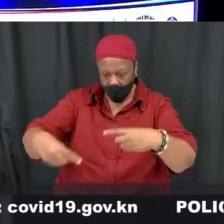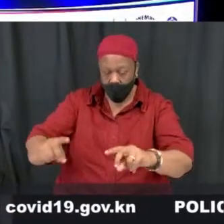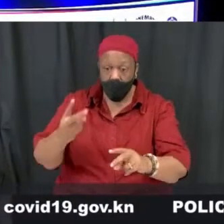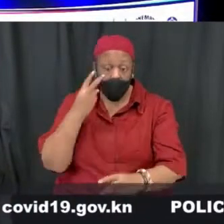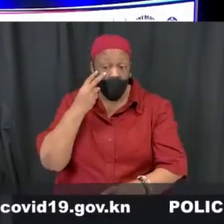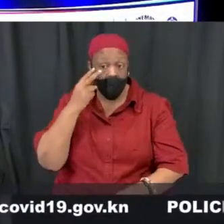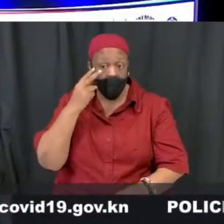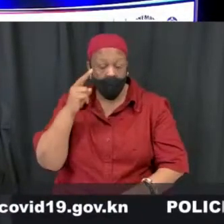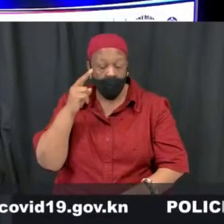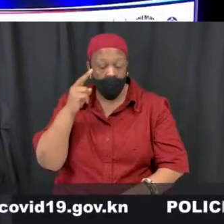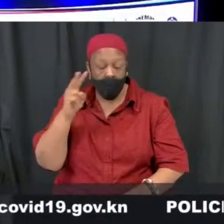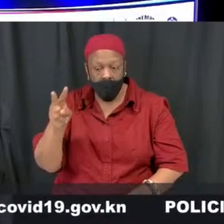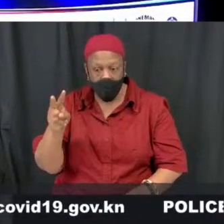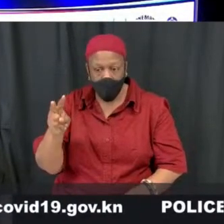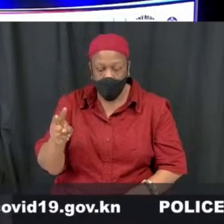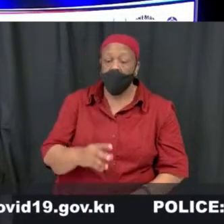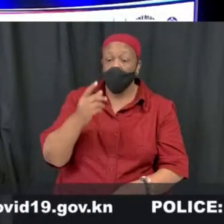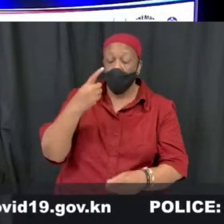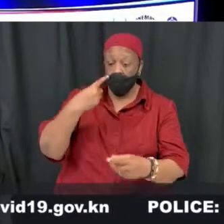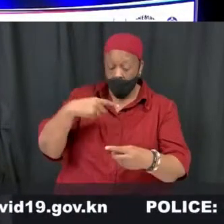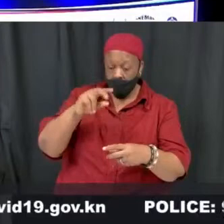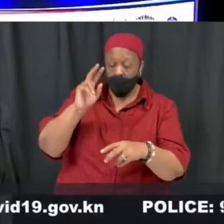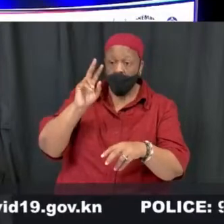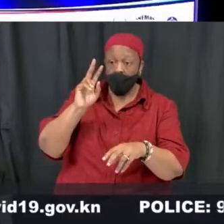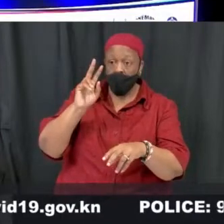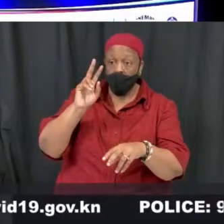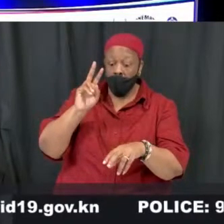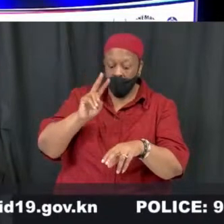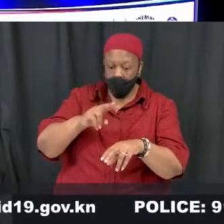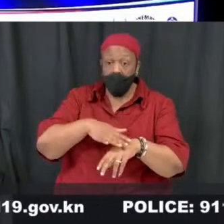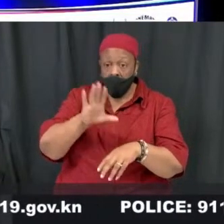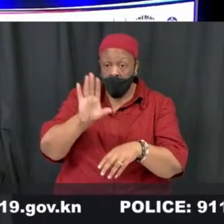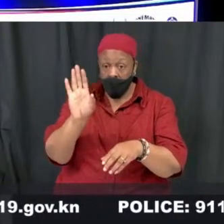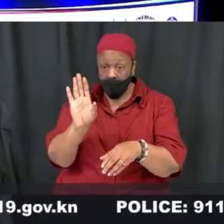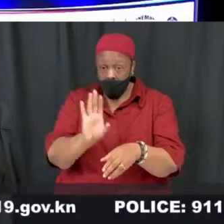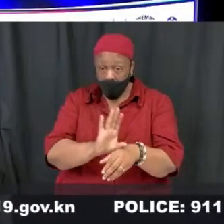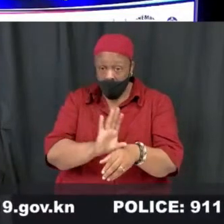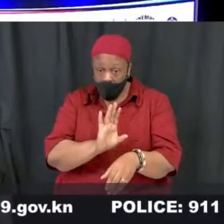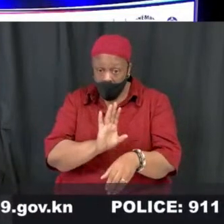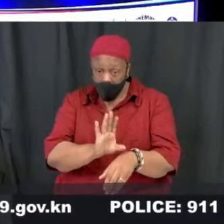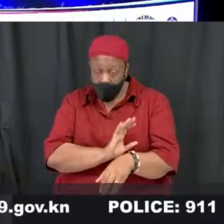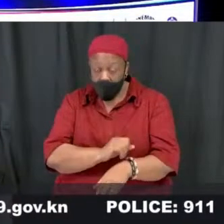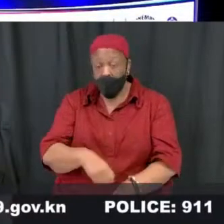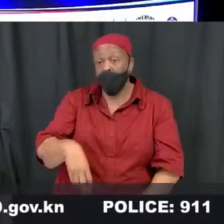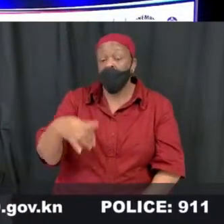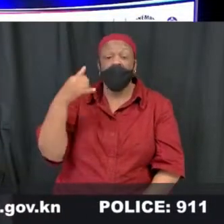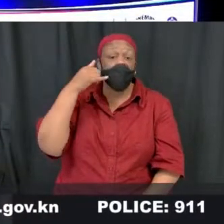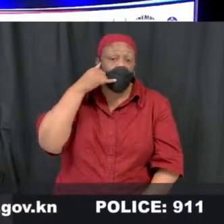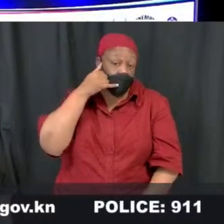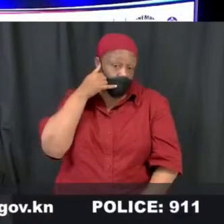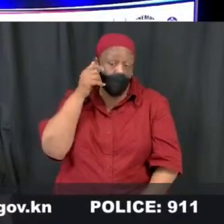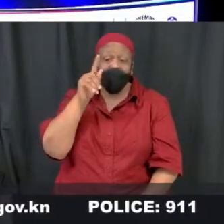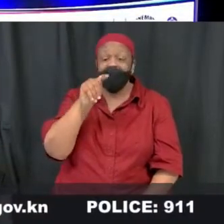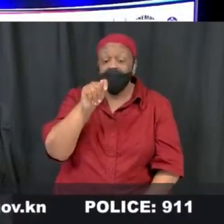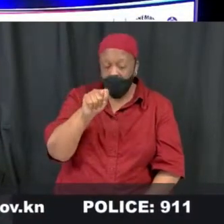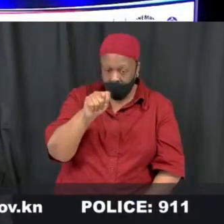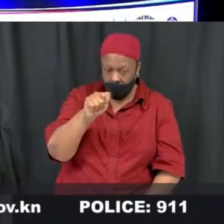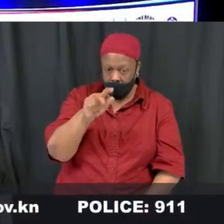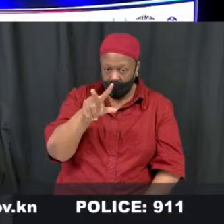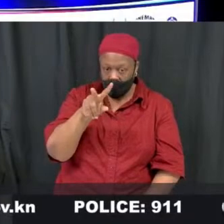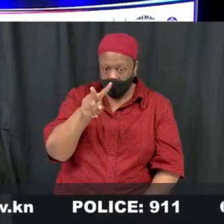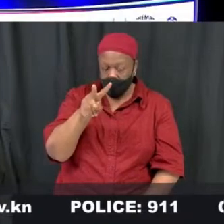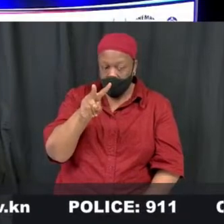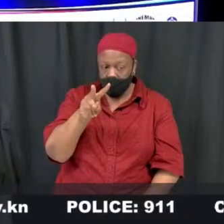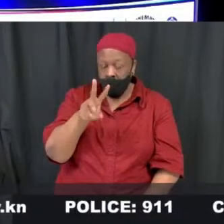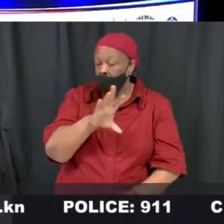City roof be permitted, and other security personnel will be on hand to prevent